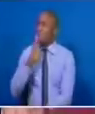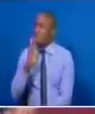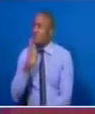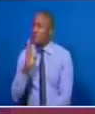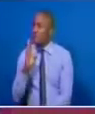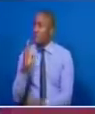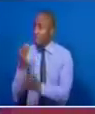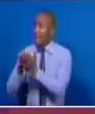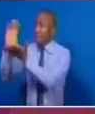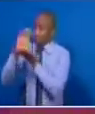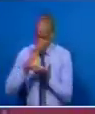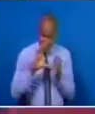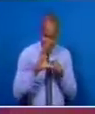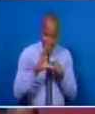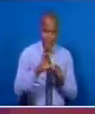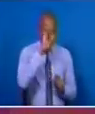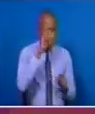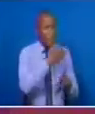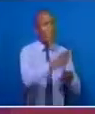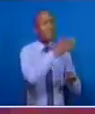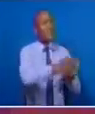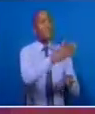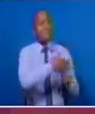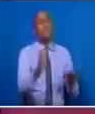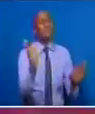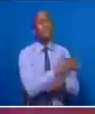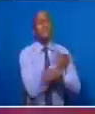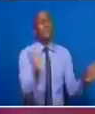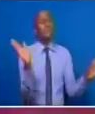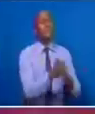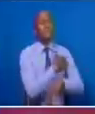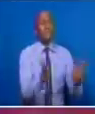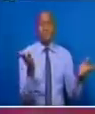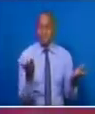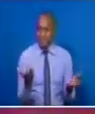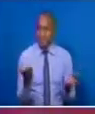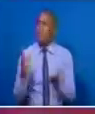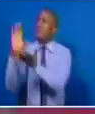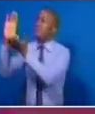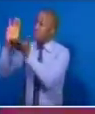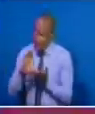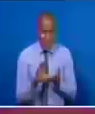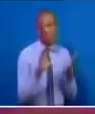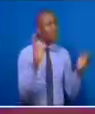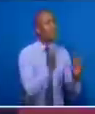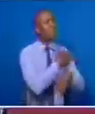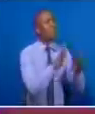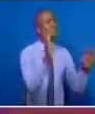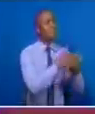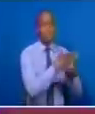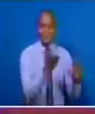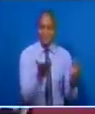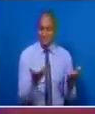invested properly, so that most of that money has not been invested in what you can